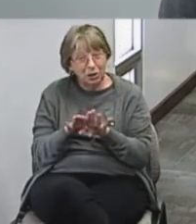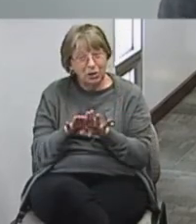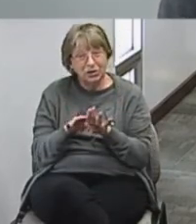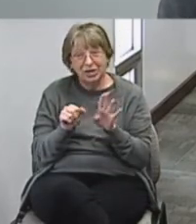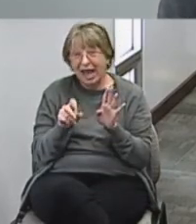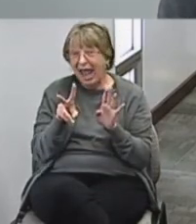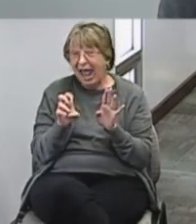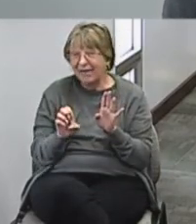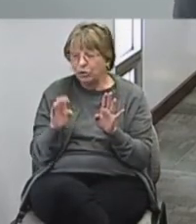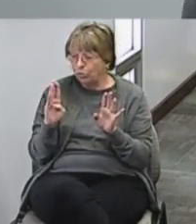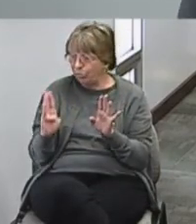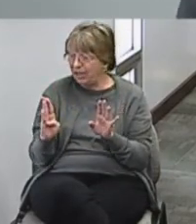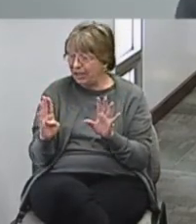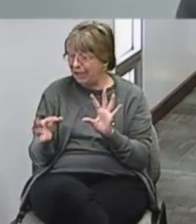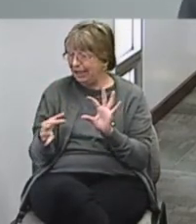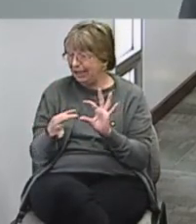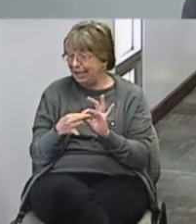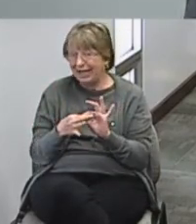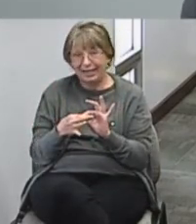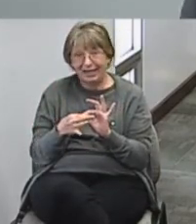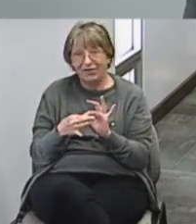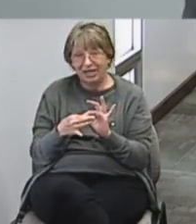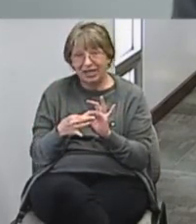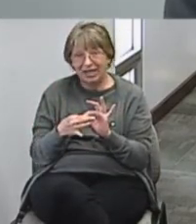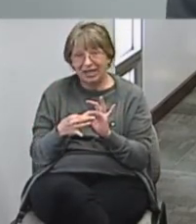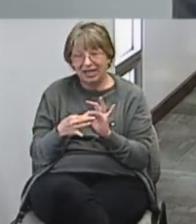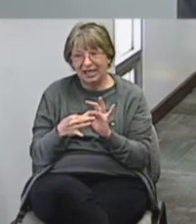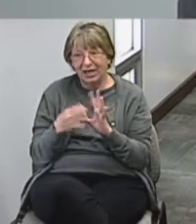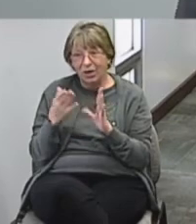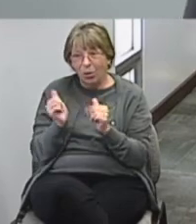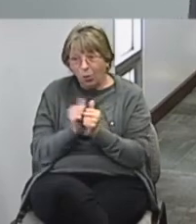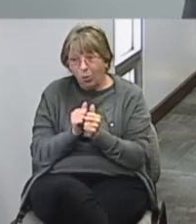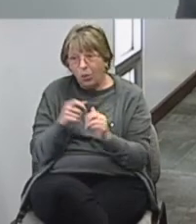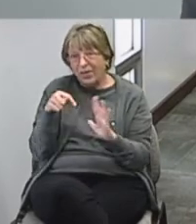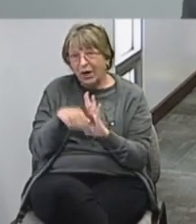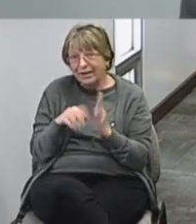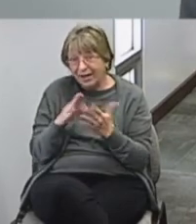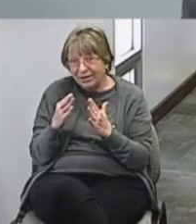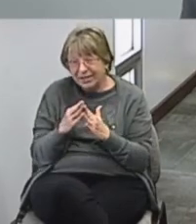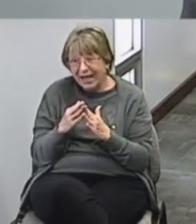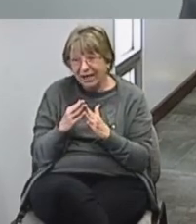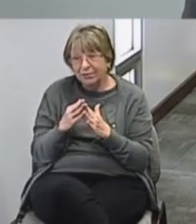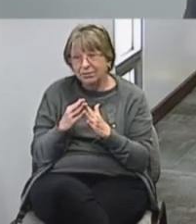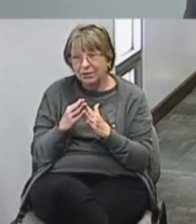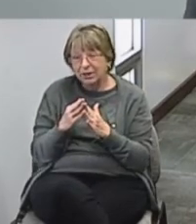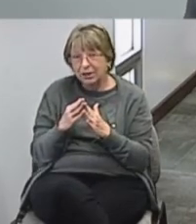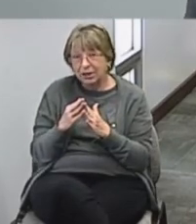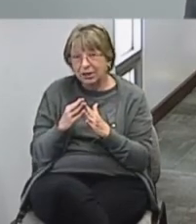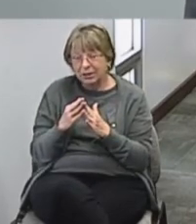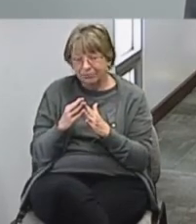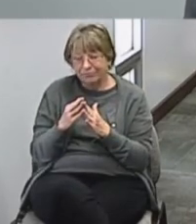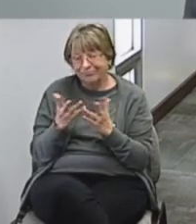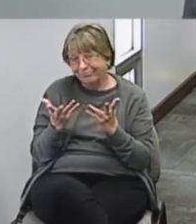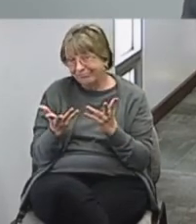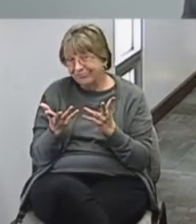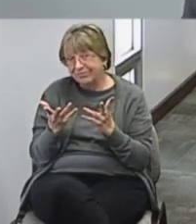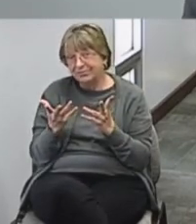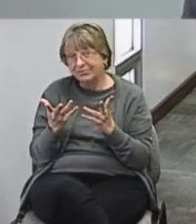Avenue B to connectivity down there with our downtown, but, via pedestrian, bike, what have you.